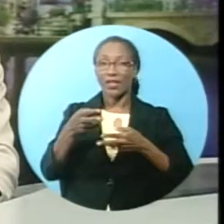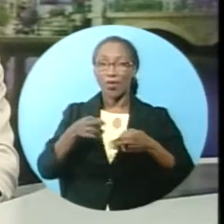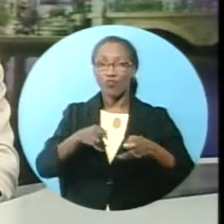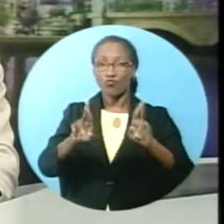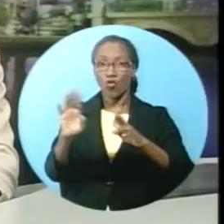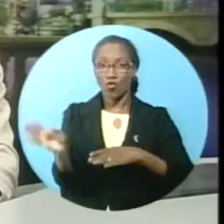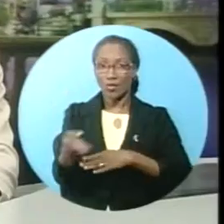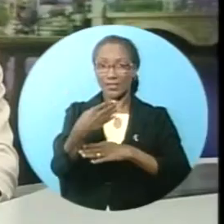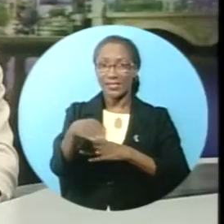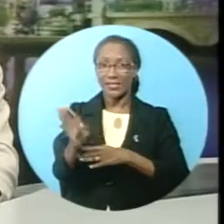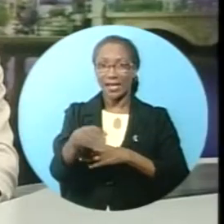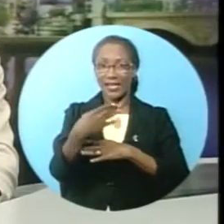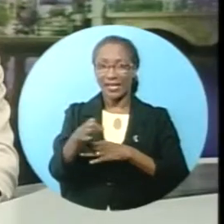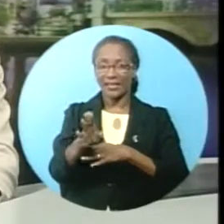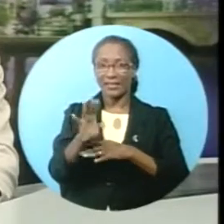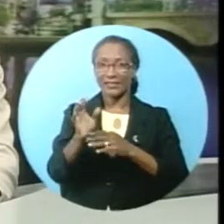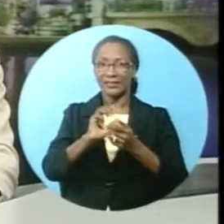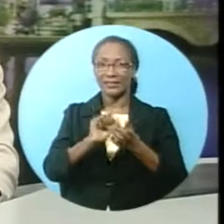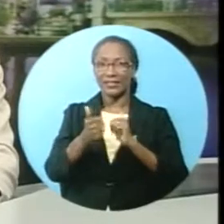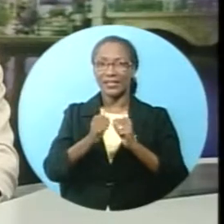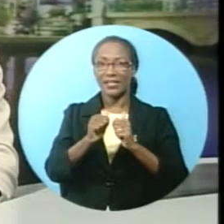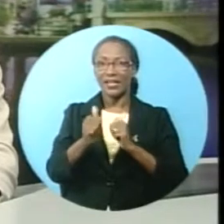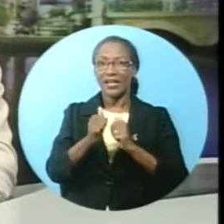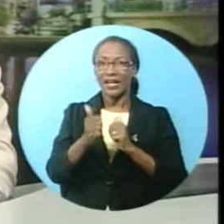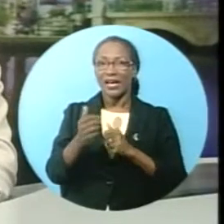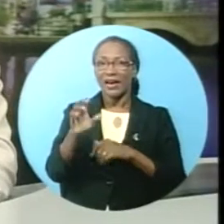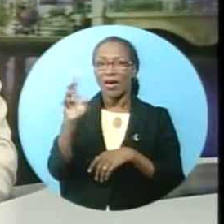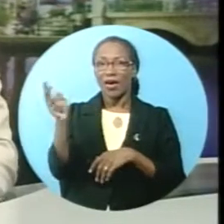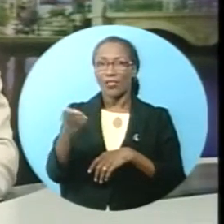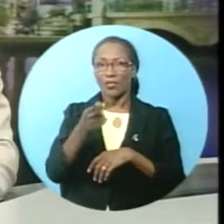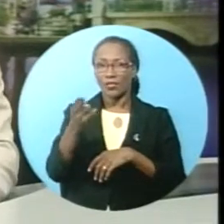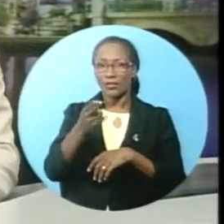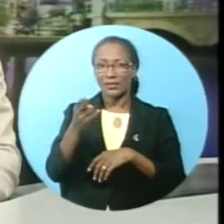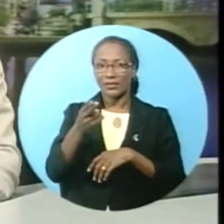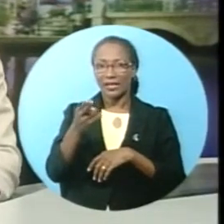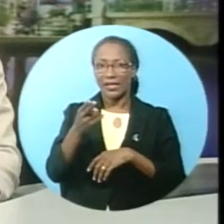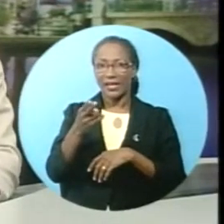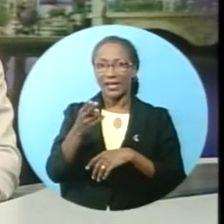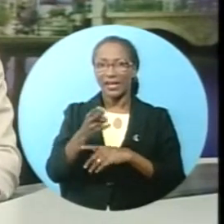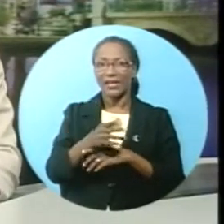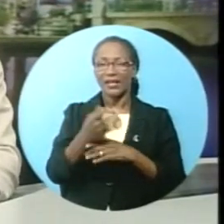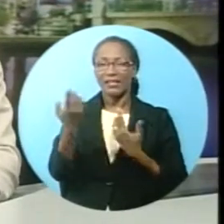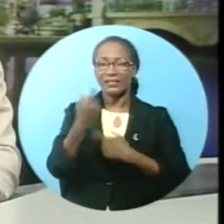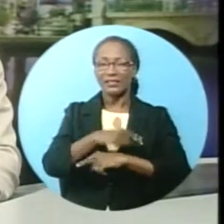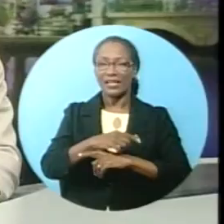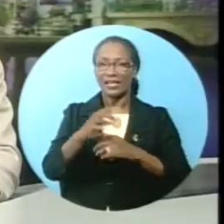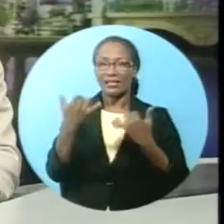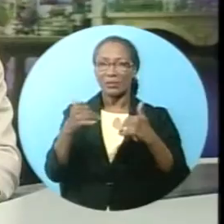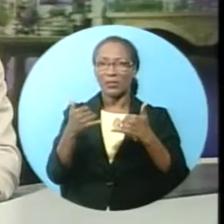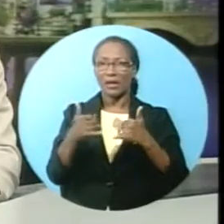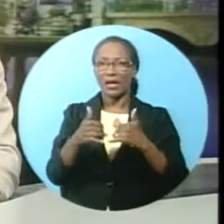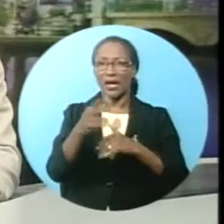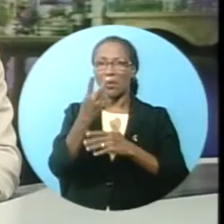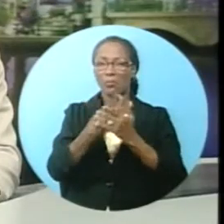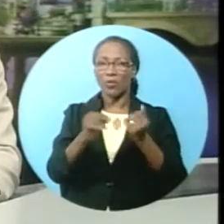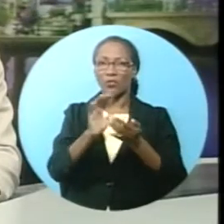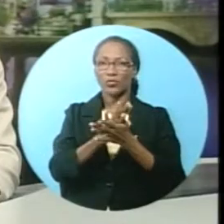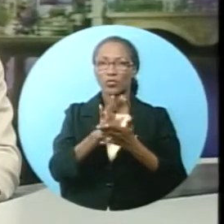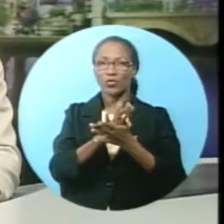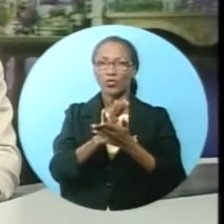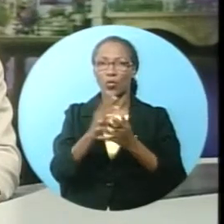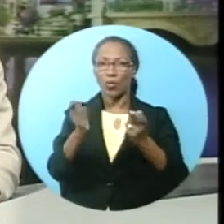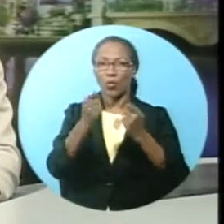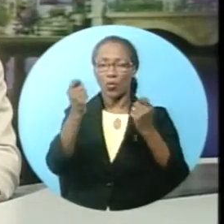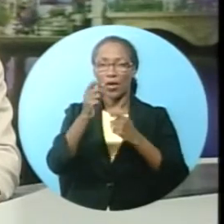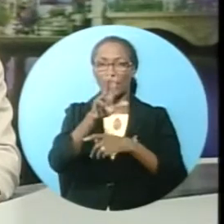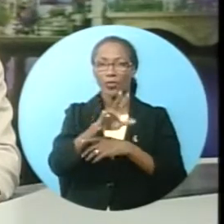they face St. Cyprian's boys on Thursday at Blackman Gollop's courts. While playing in today's semi-final, both schools blanked their opponents 3-0. George